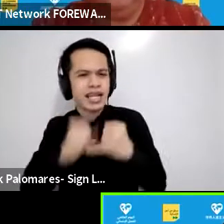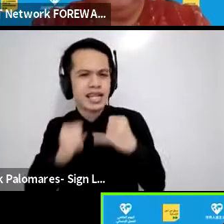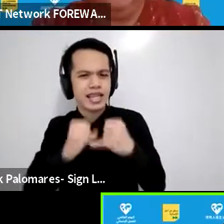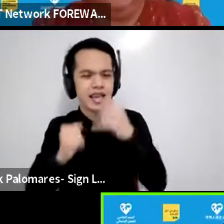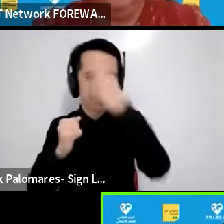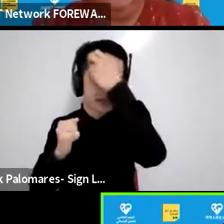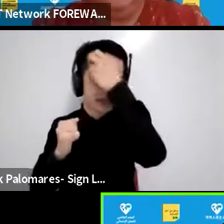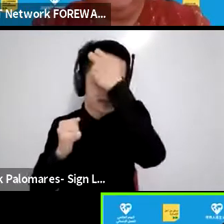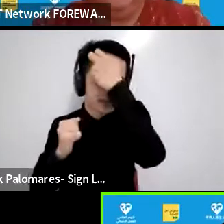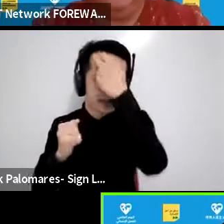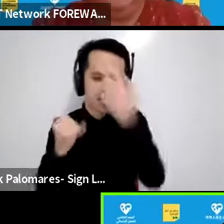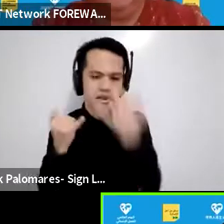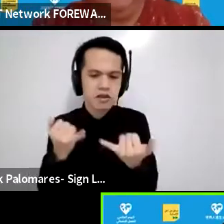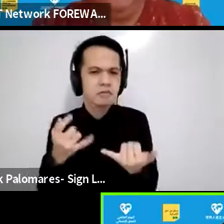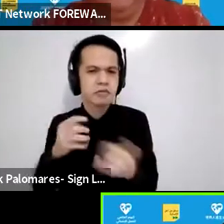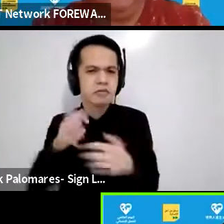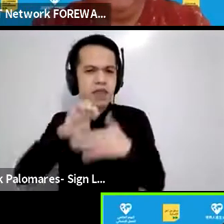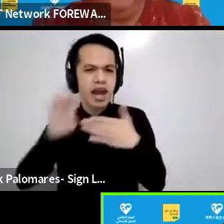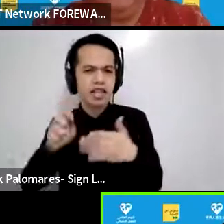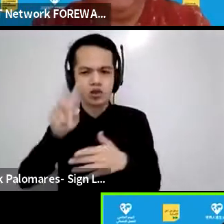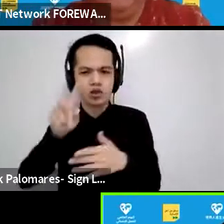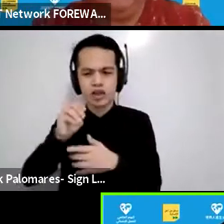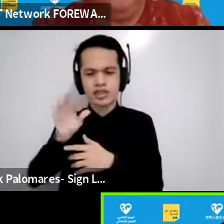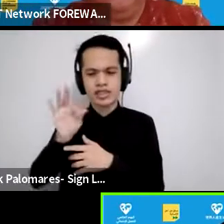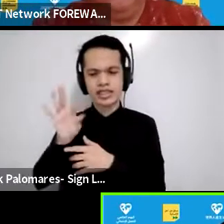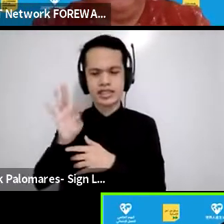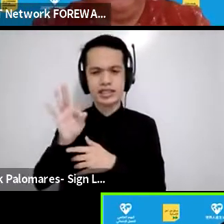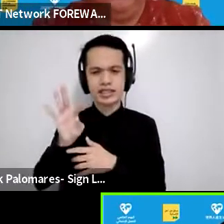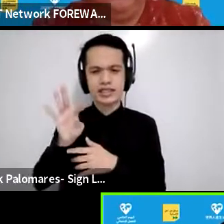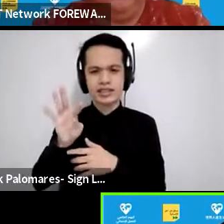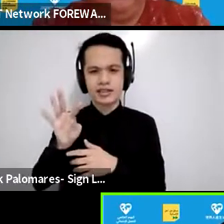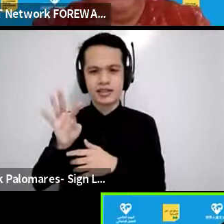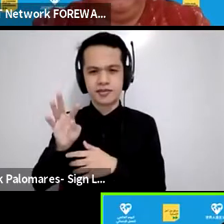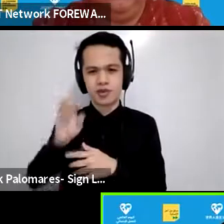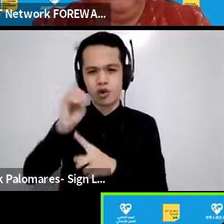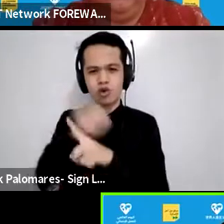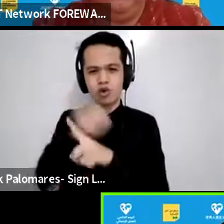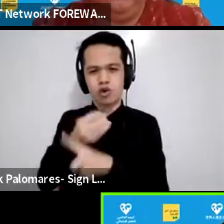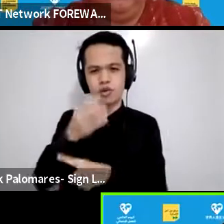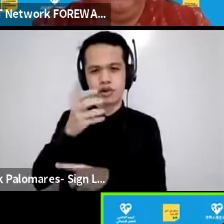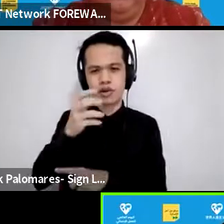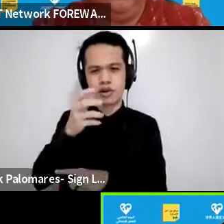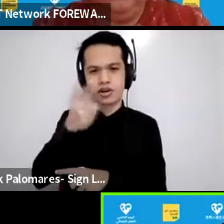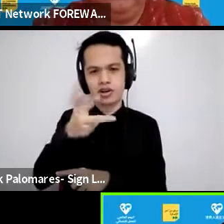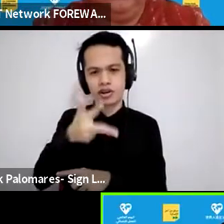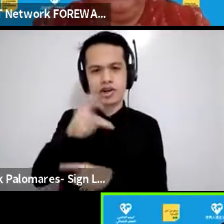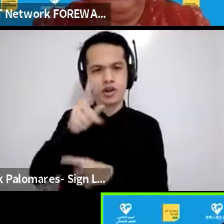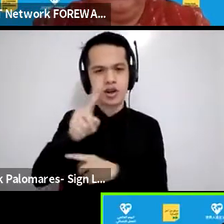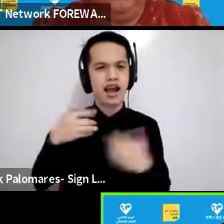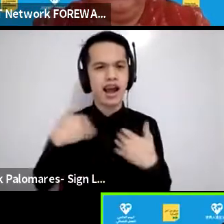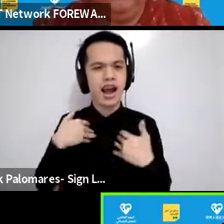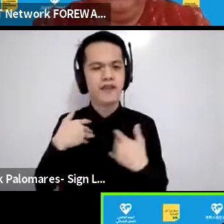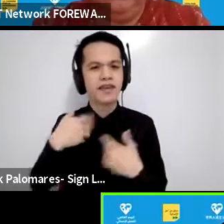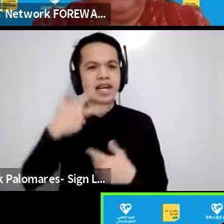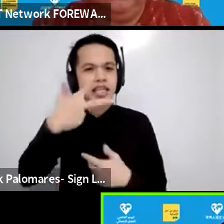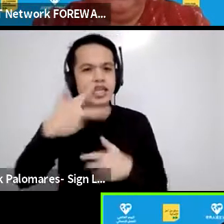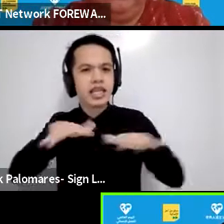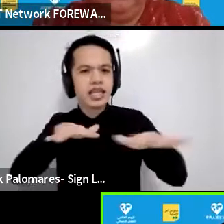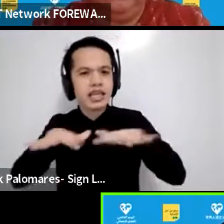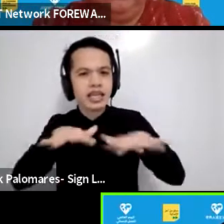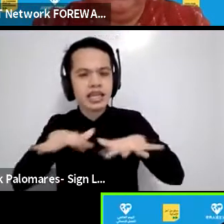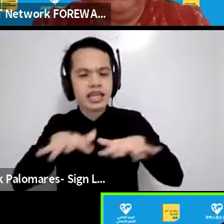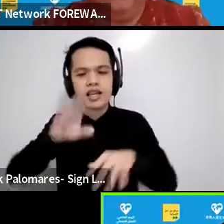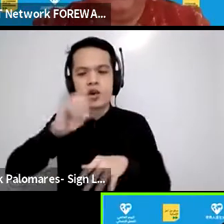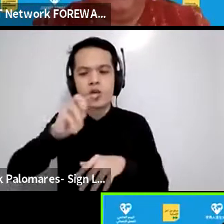year of existence at the end of 2019, starting October 31st, actually, there were three major earthquakes in the